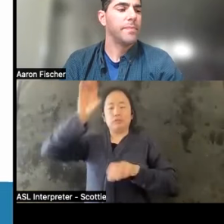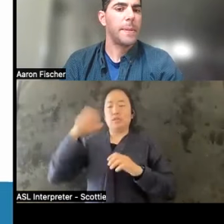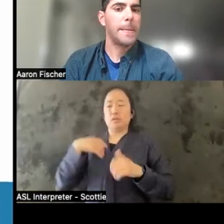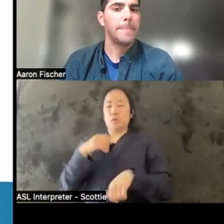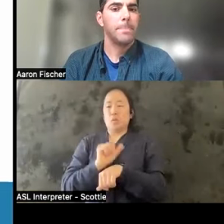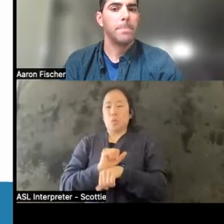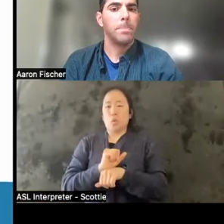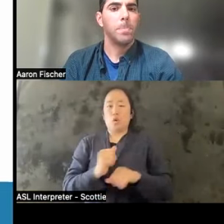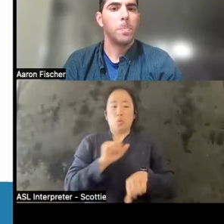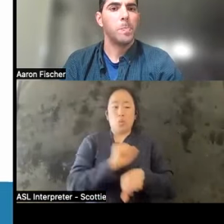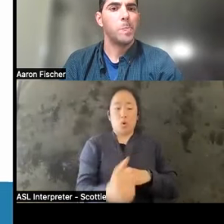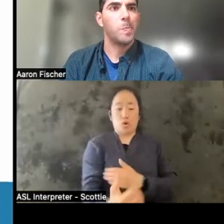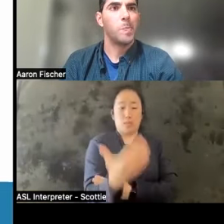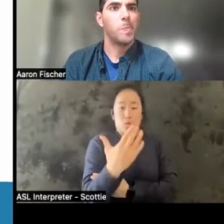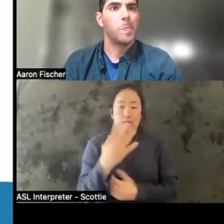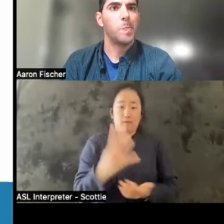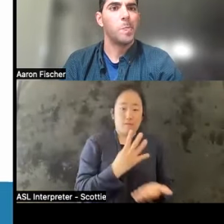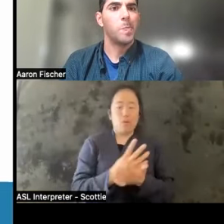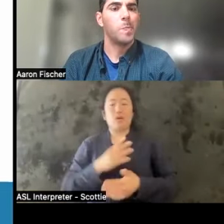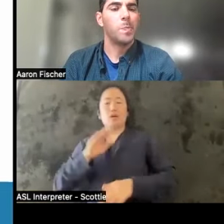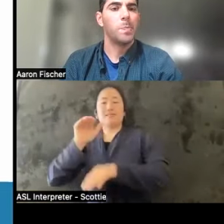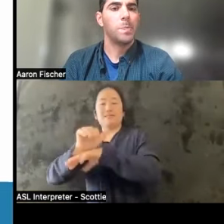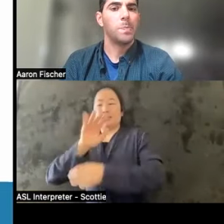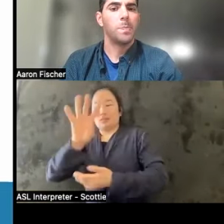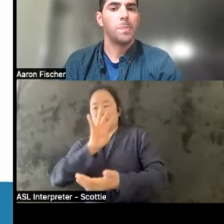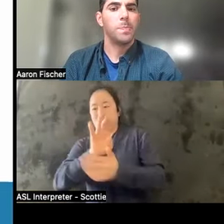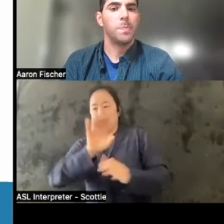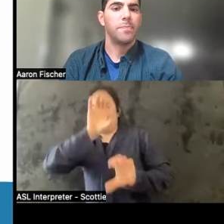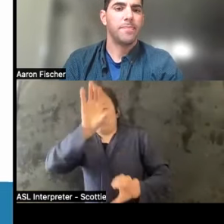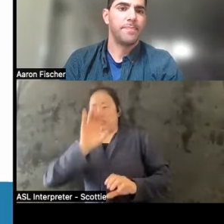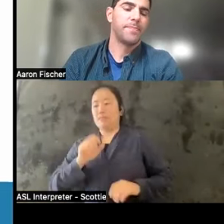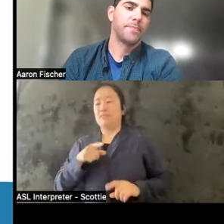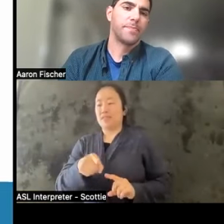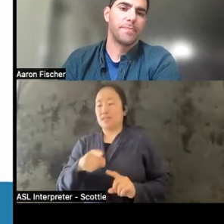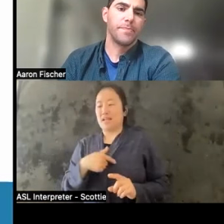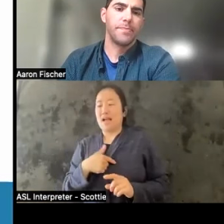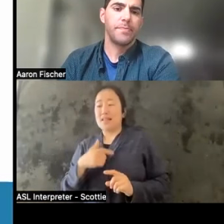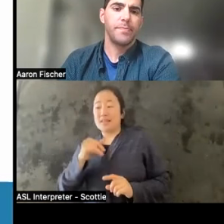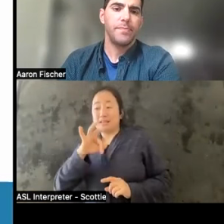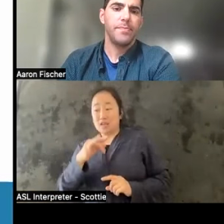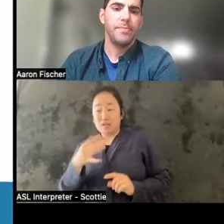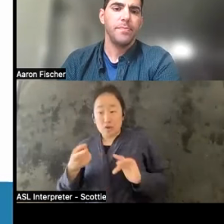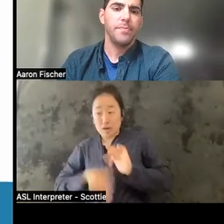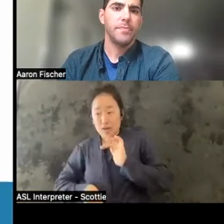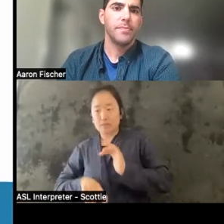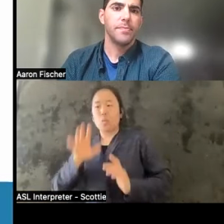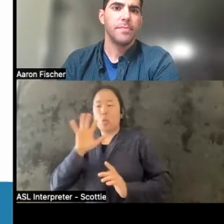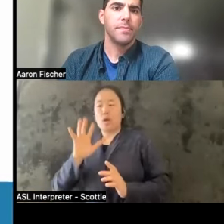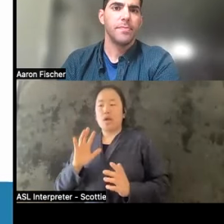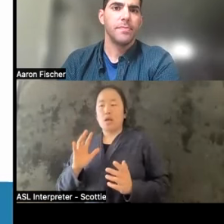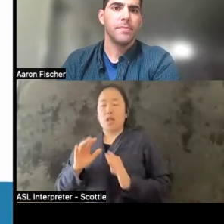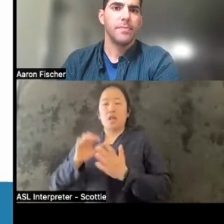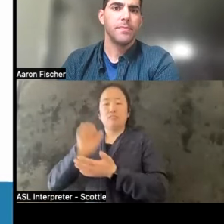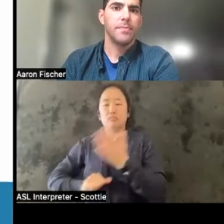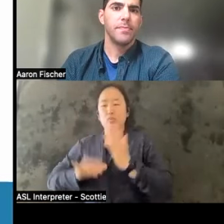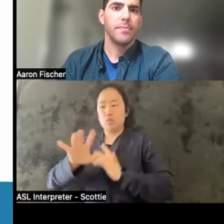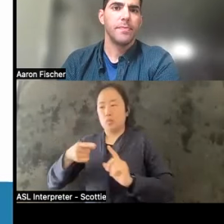advance. Alice has struggled with these new policies, and her blood glucose levels have taken a nosedive after working so many split